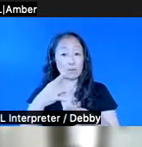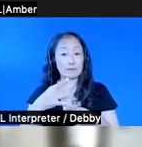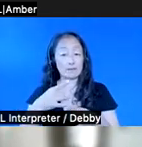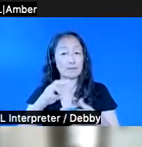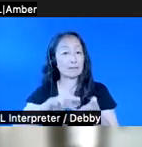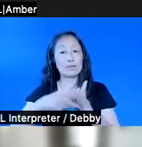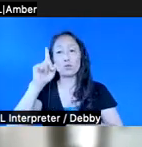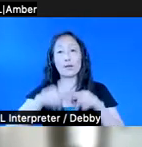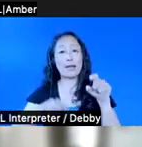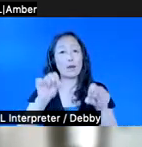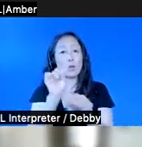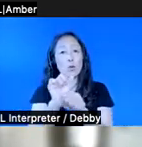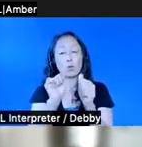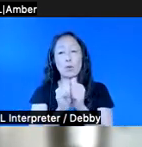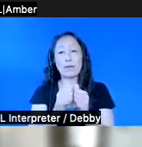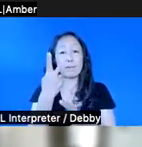people.